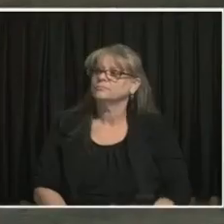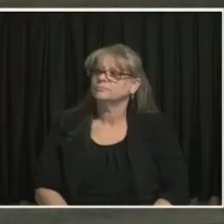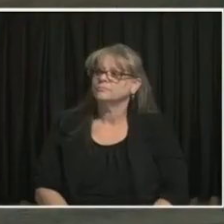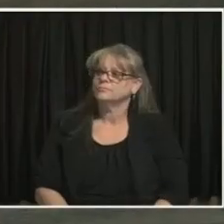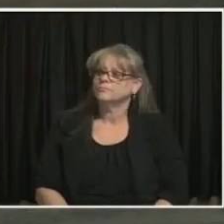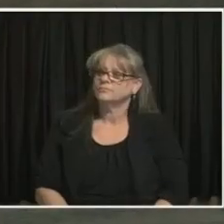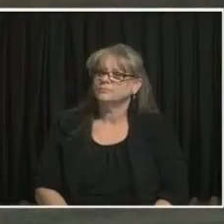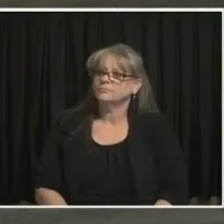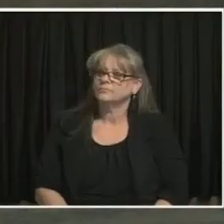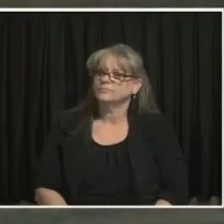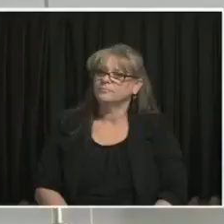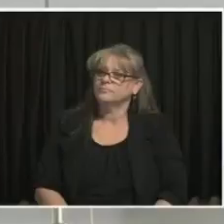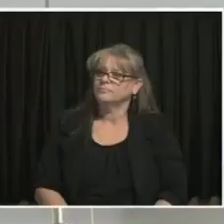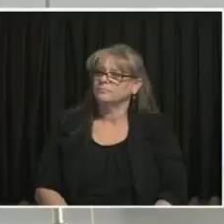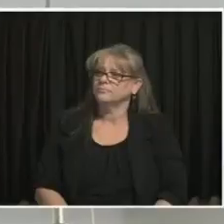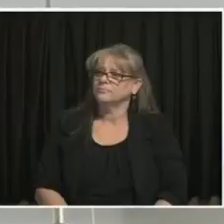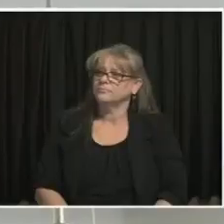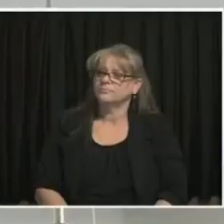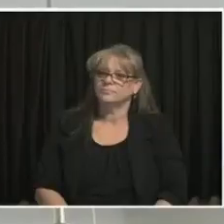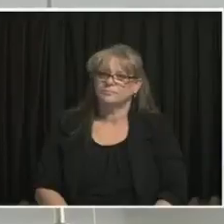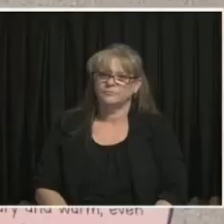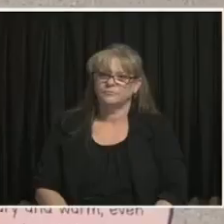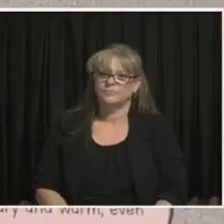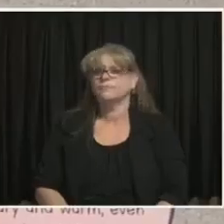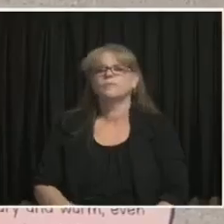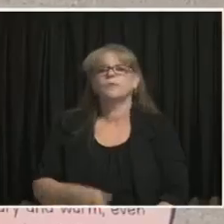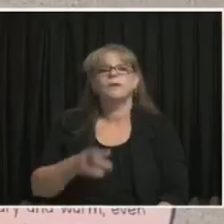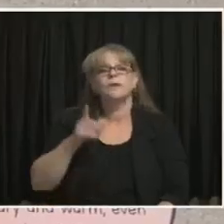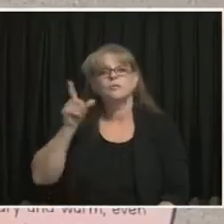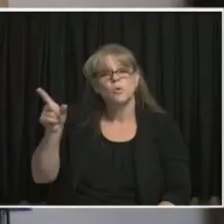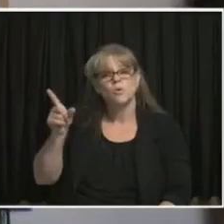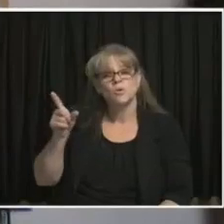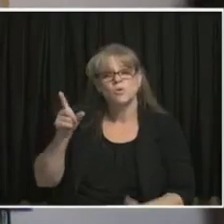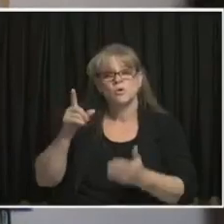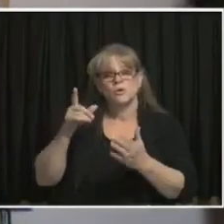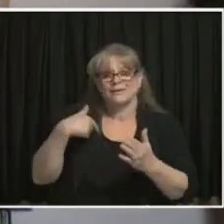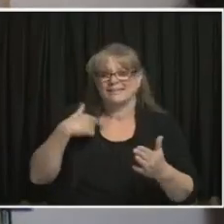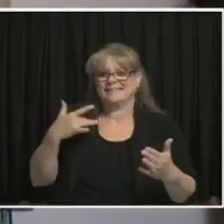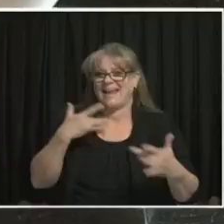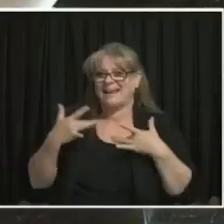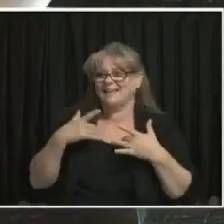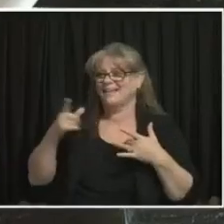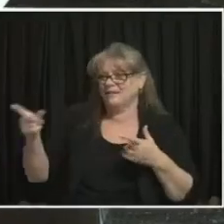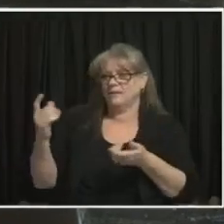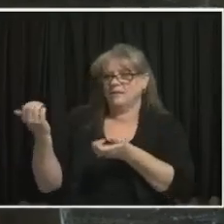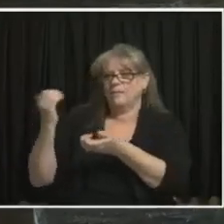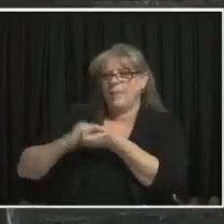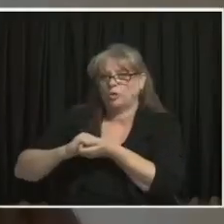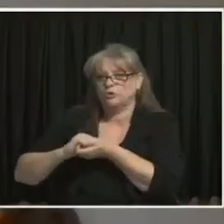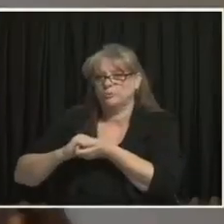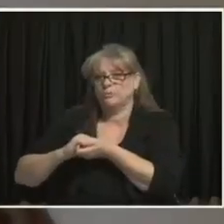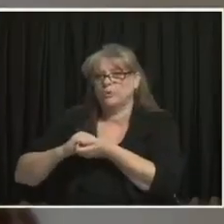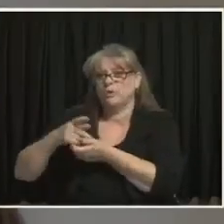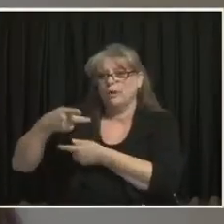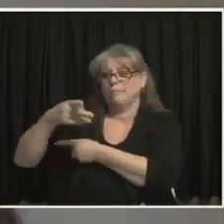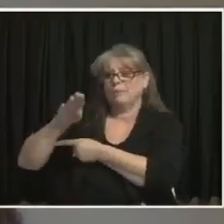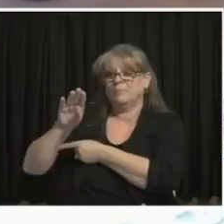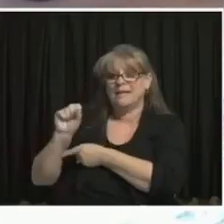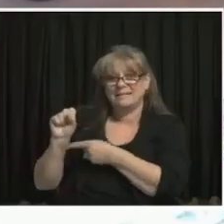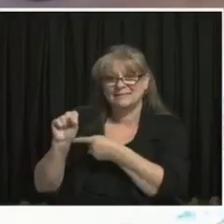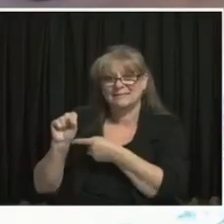Education Initiative to bring families across the state of Colorado standard-aligned K-3 literacy and English language development lessons